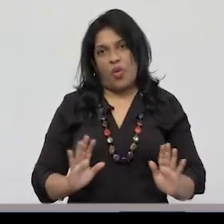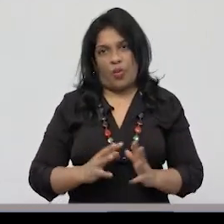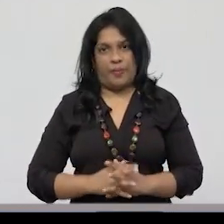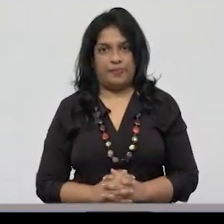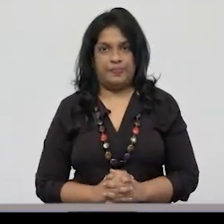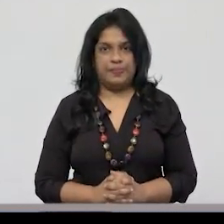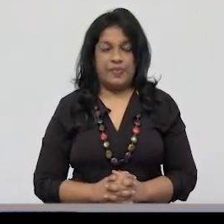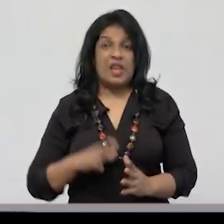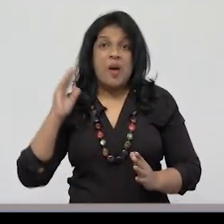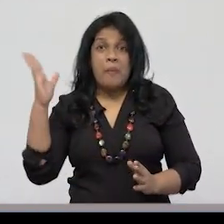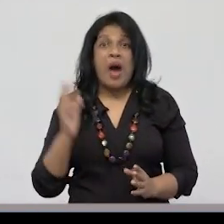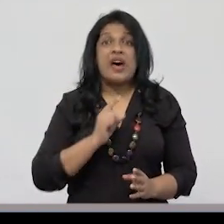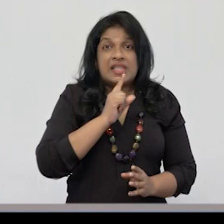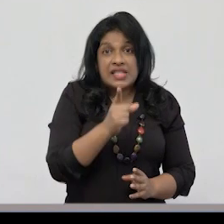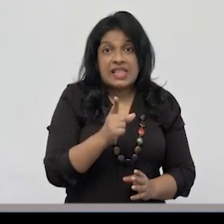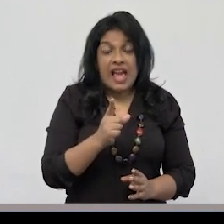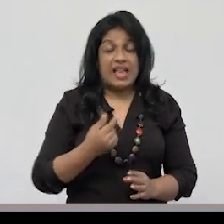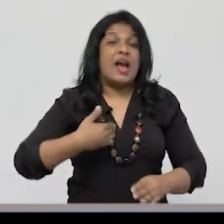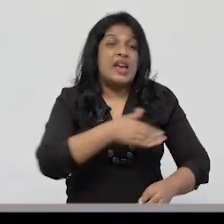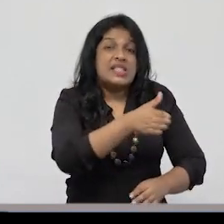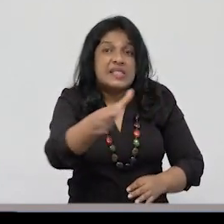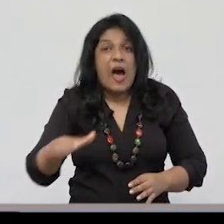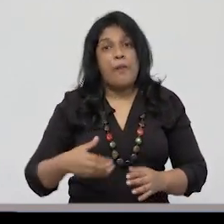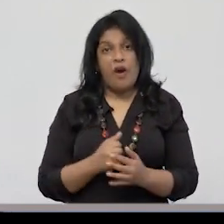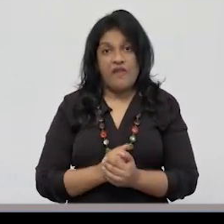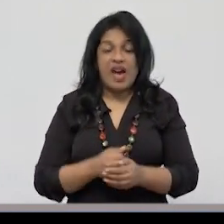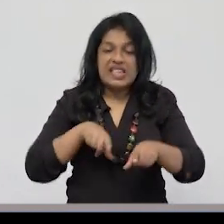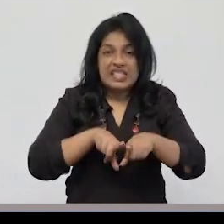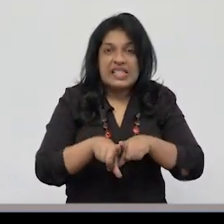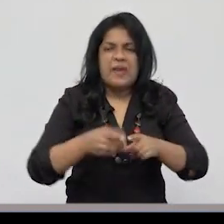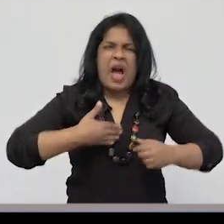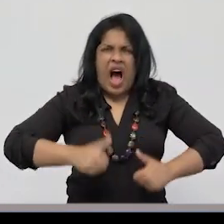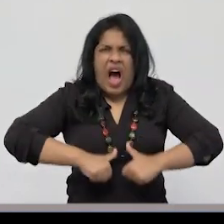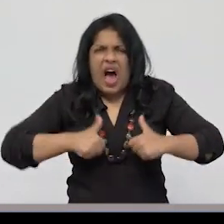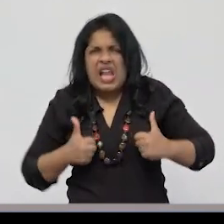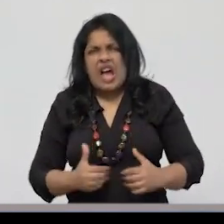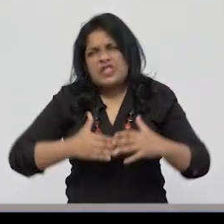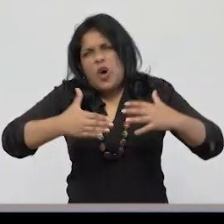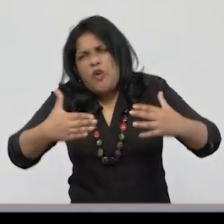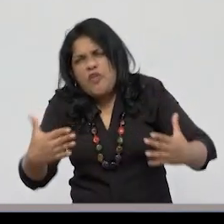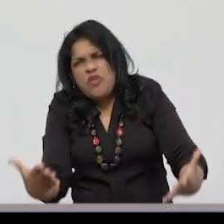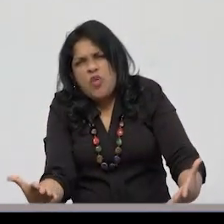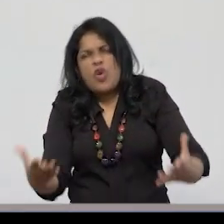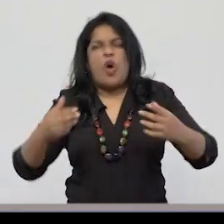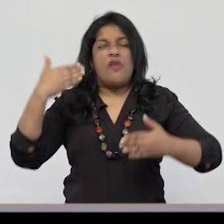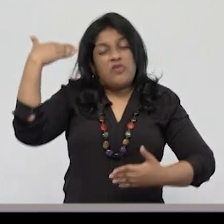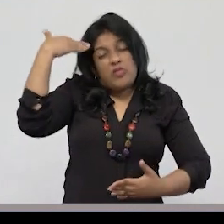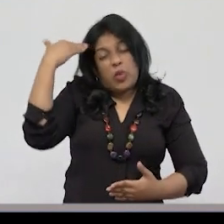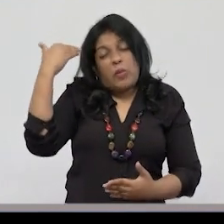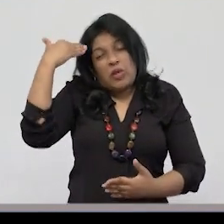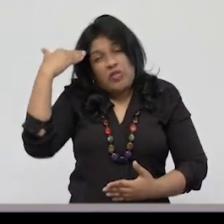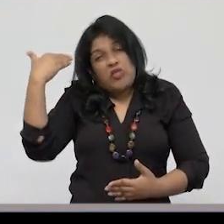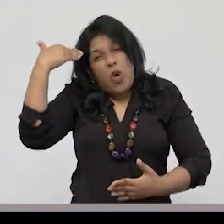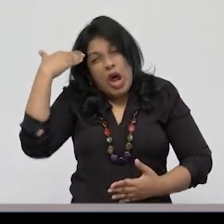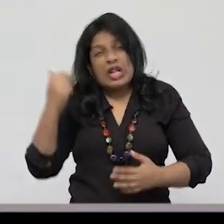many things in the air. You're trying to balance. You're saying, "I'm trying to balance this. I'm keeping all these balls in